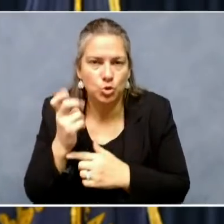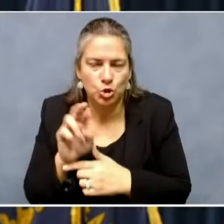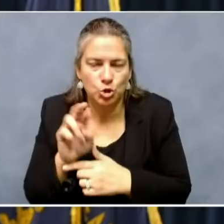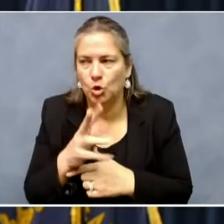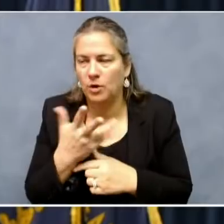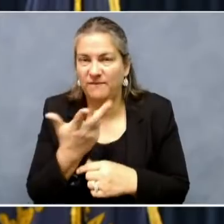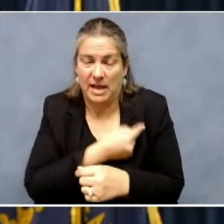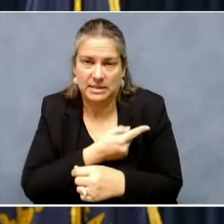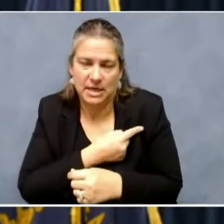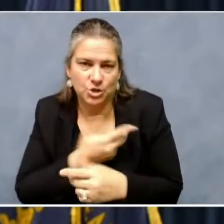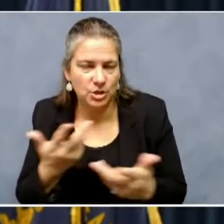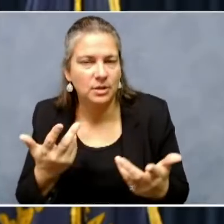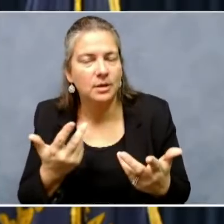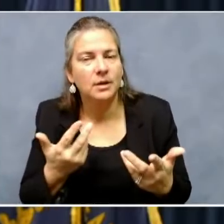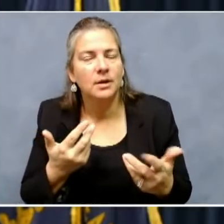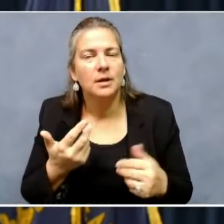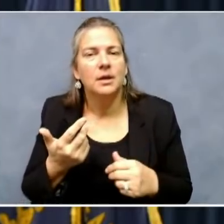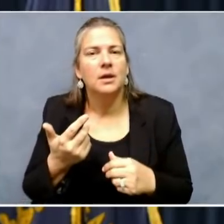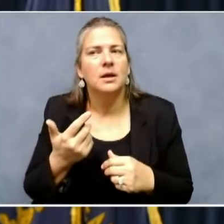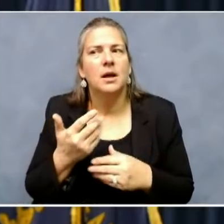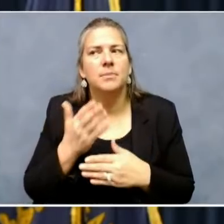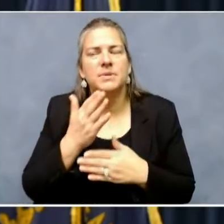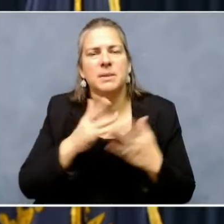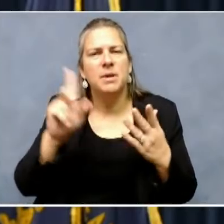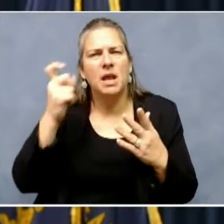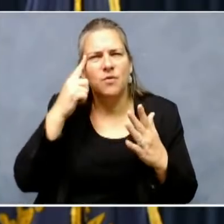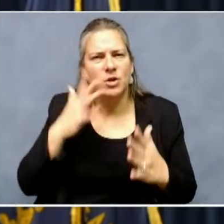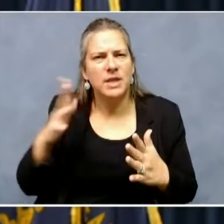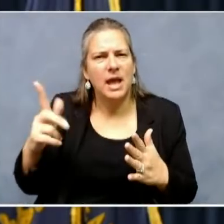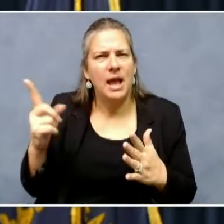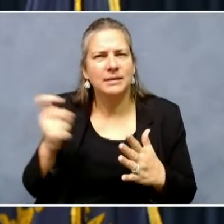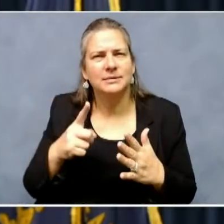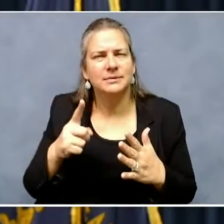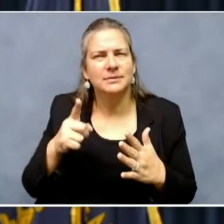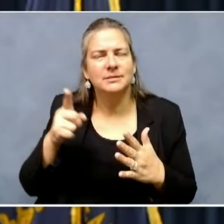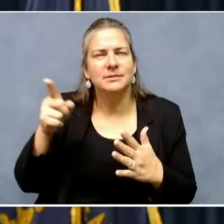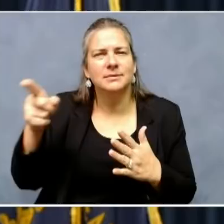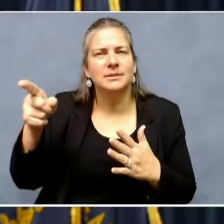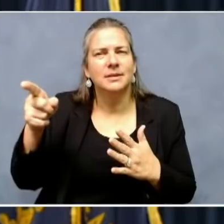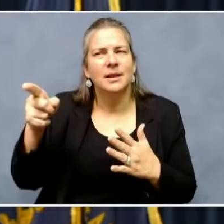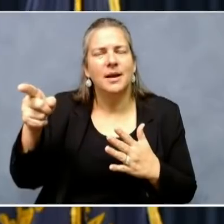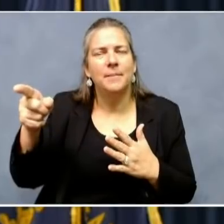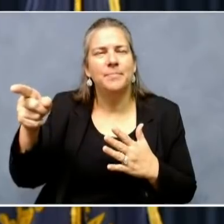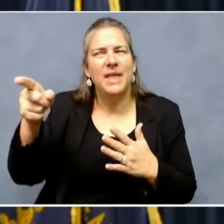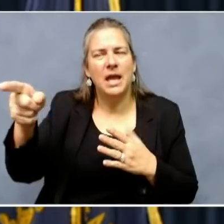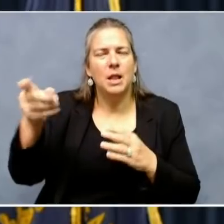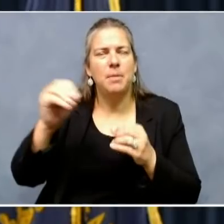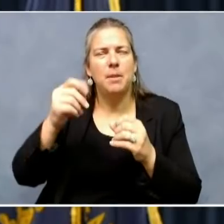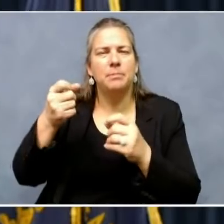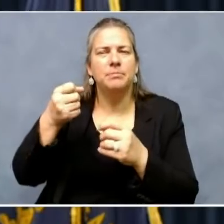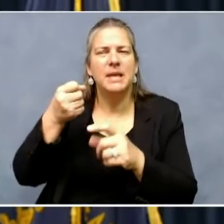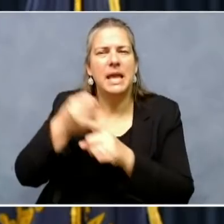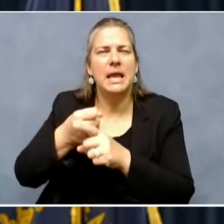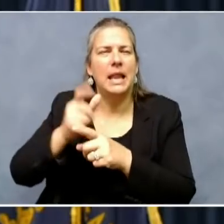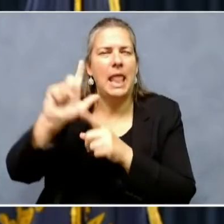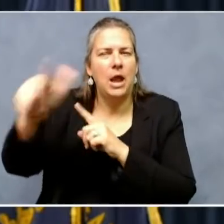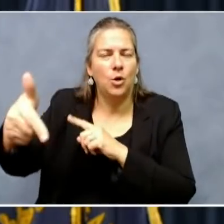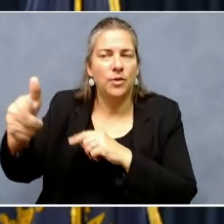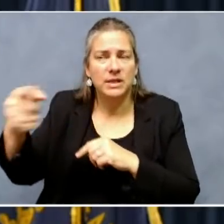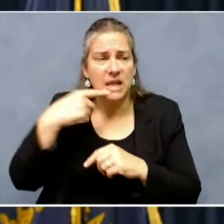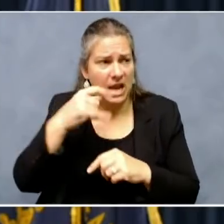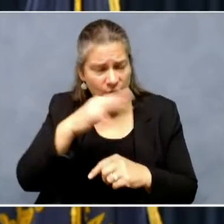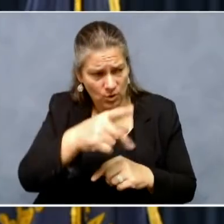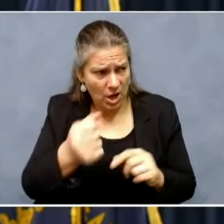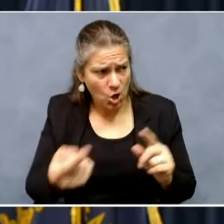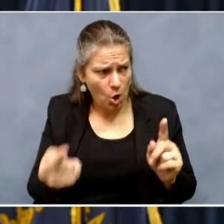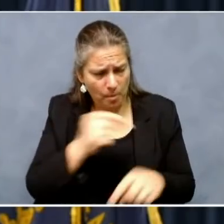Certainly I was asked by some governors that got hit a little bit later than we did, that if you could go back in time, what would